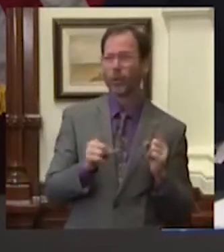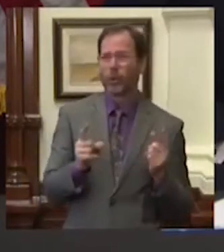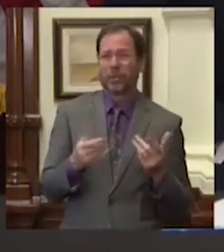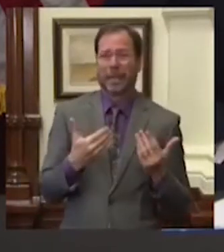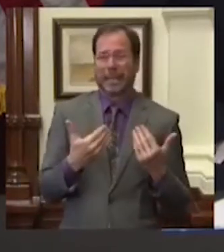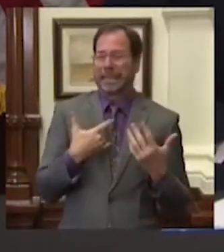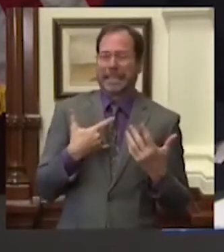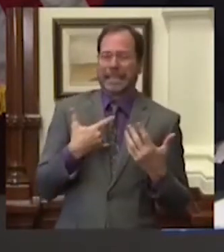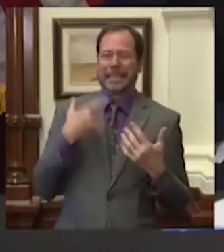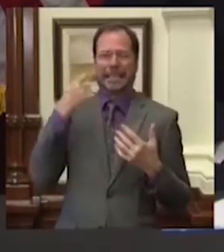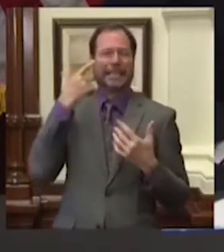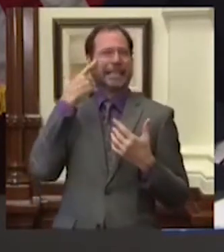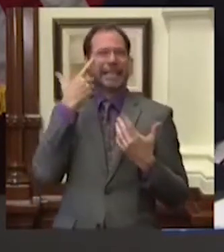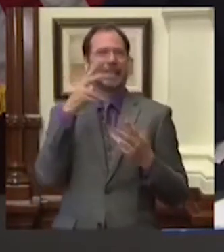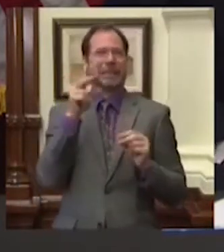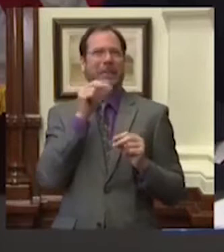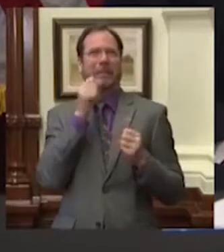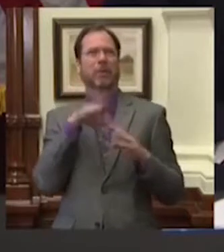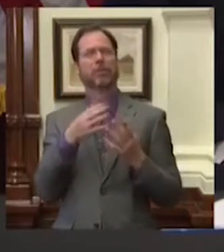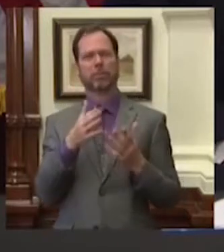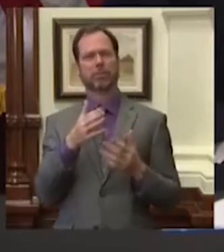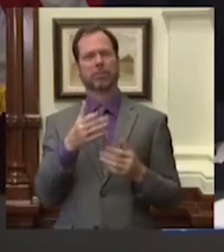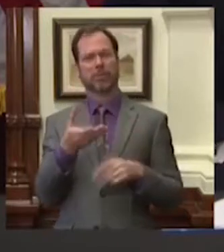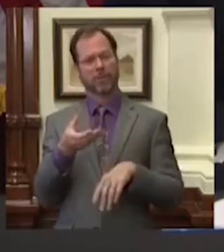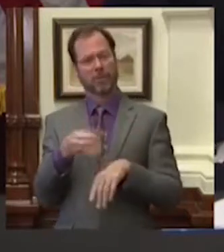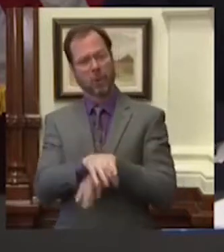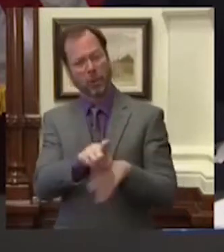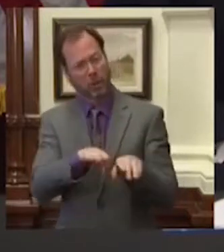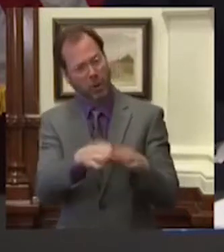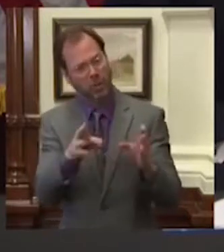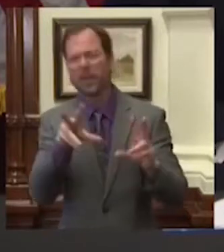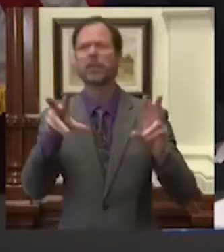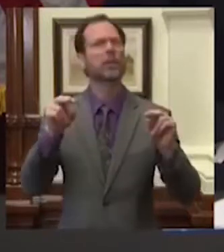to reopen, there's no requirement to do so.